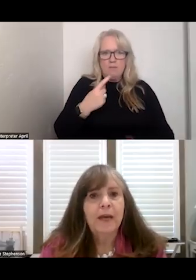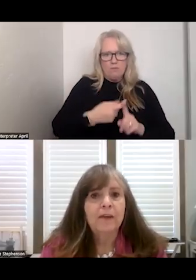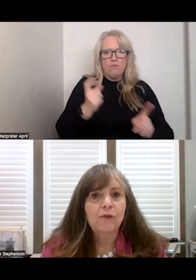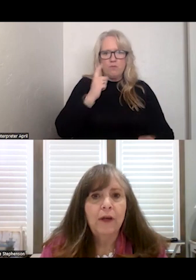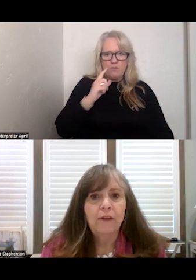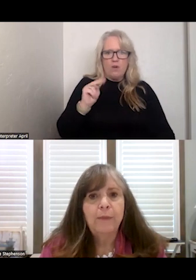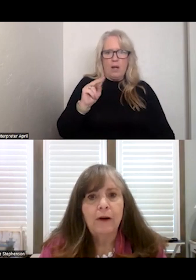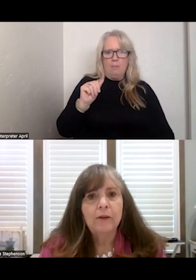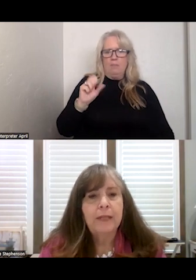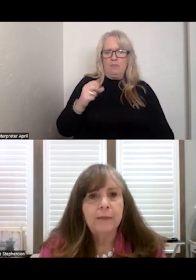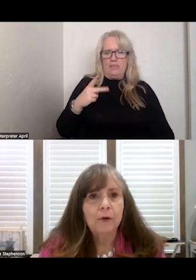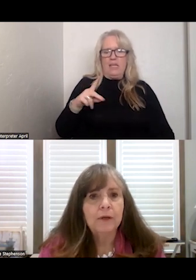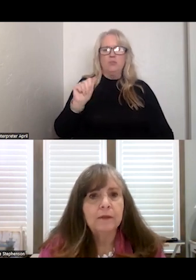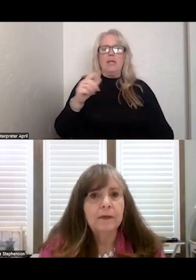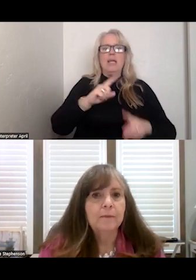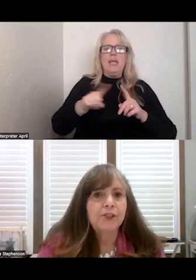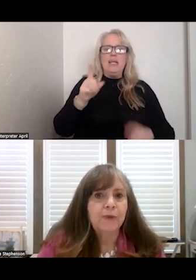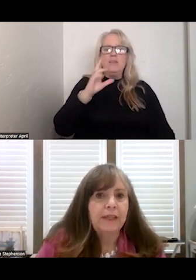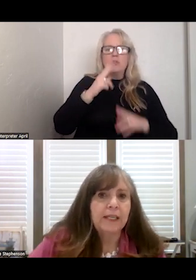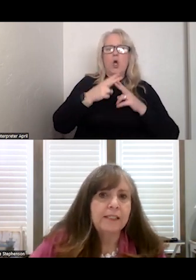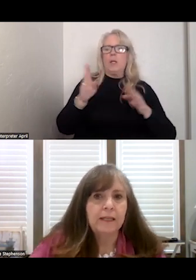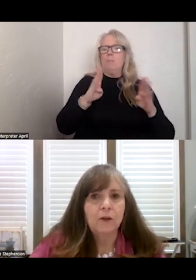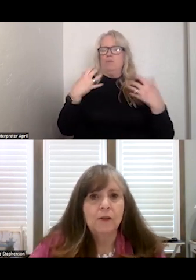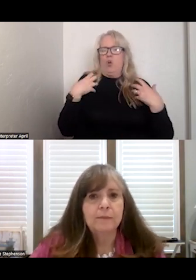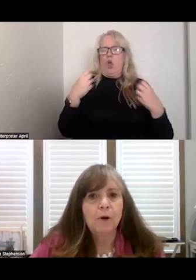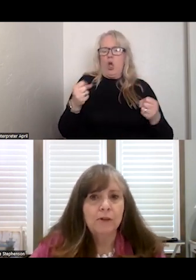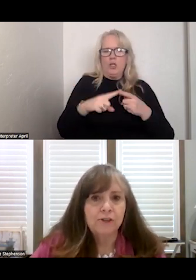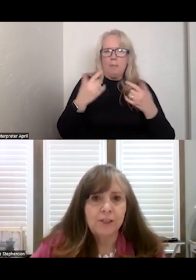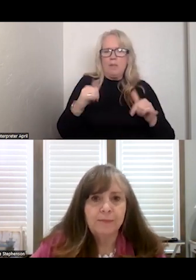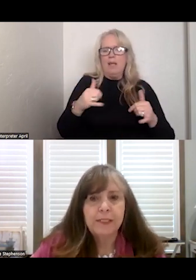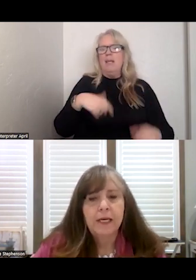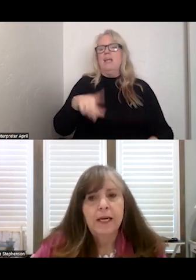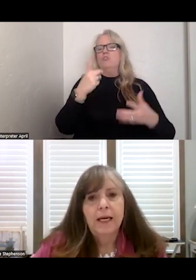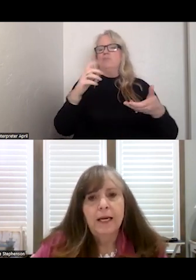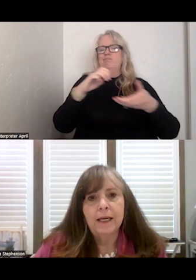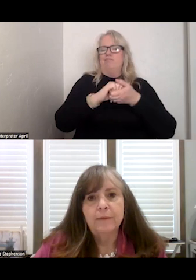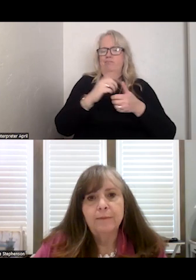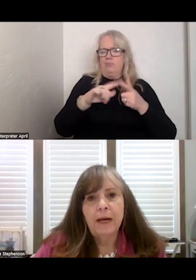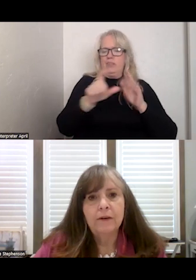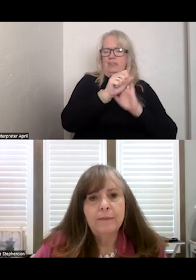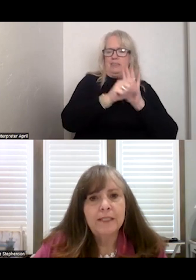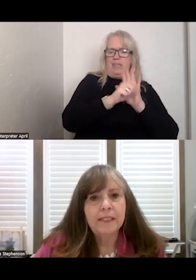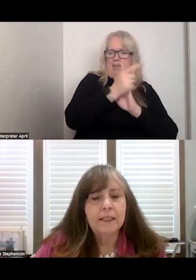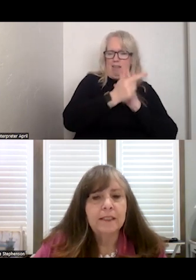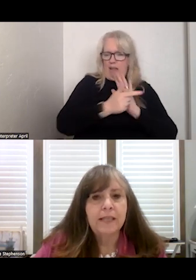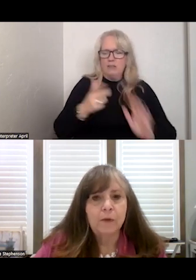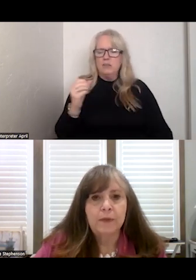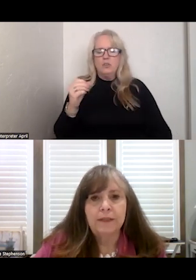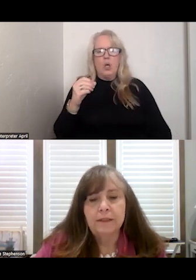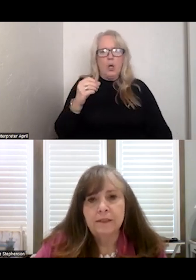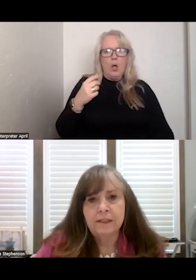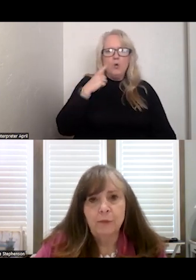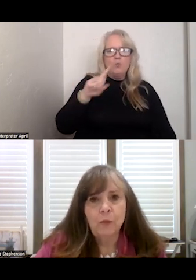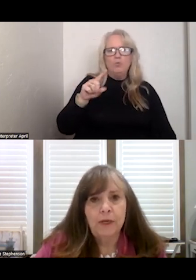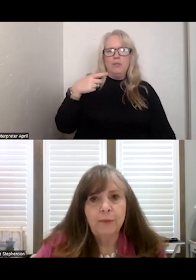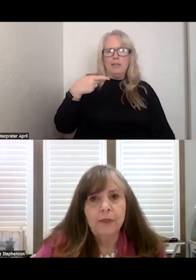called a Behavioral Health Parity Playbook, Strengthening State Laws and Partnerships. And parity basically is equity.